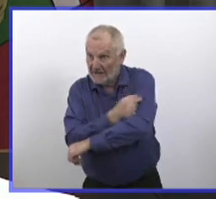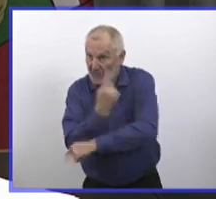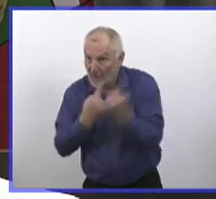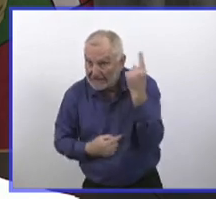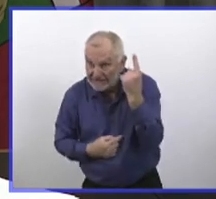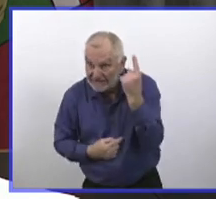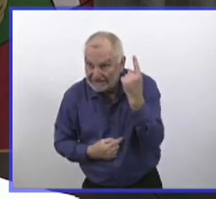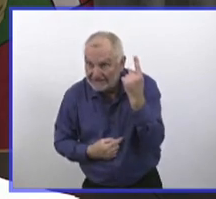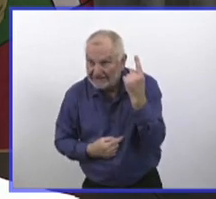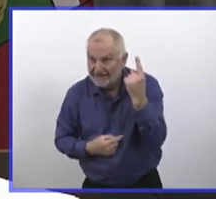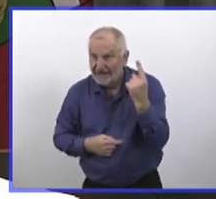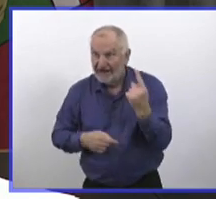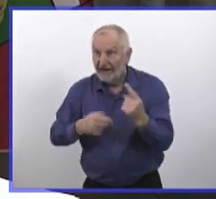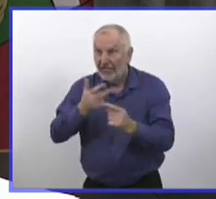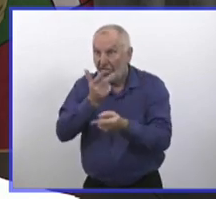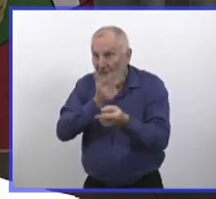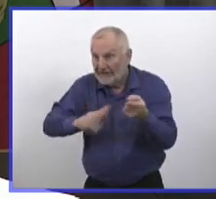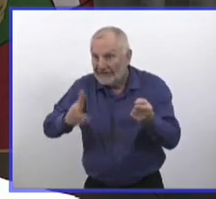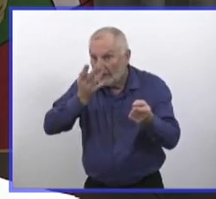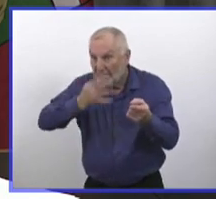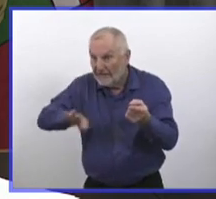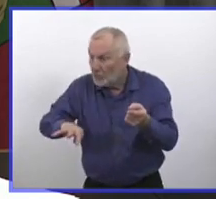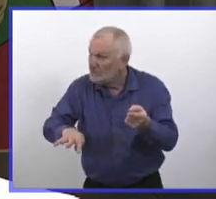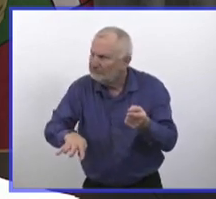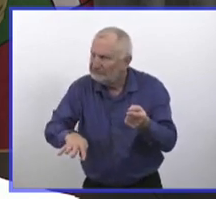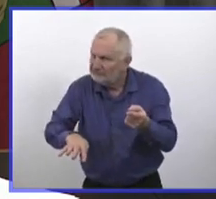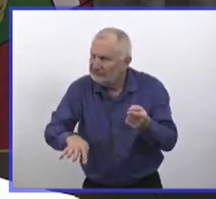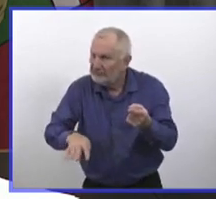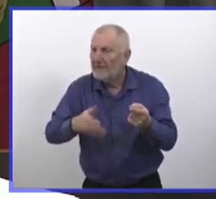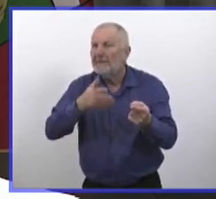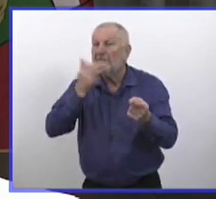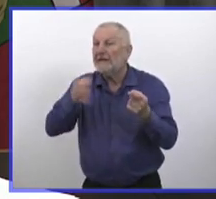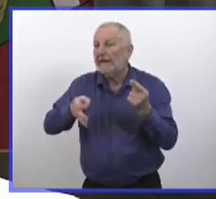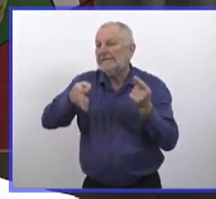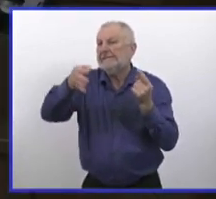many Manitobans who are protected at any given time.